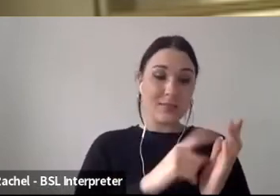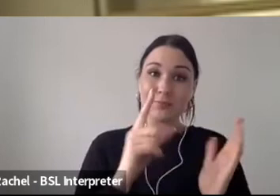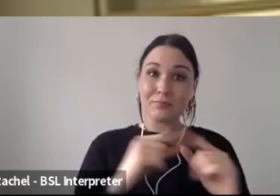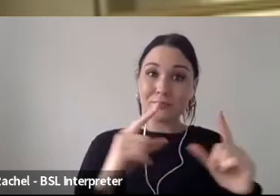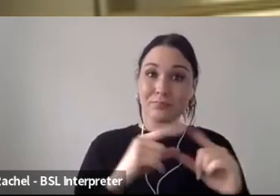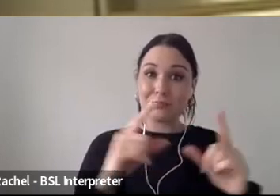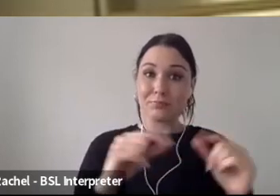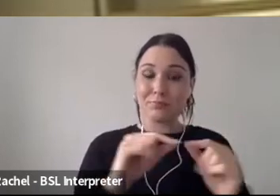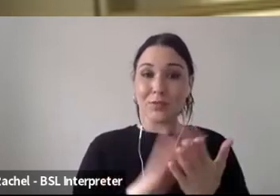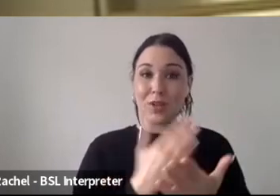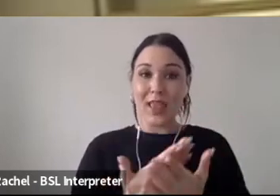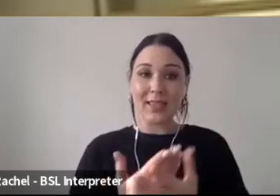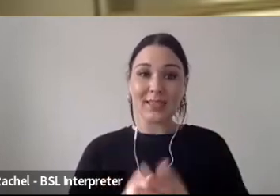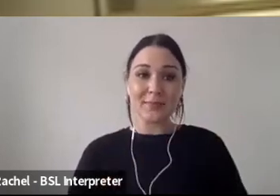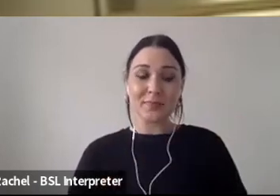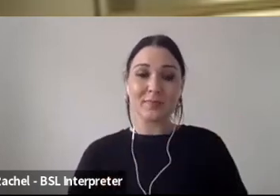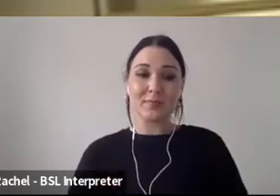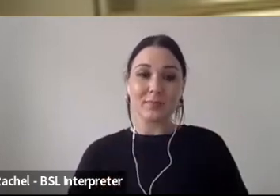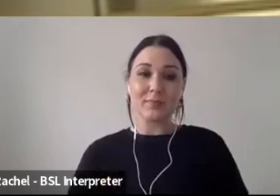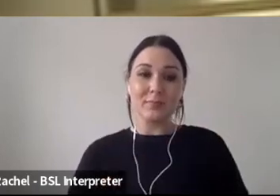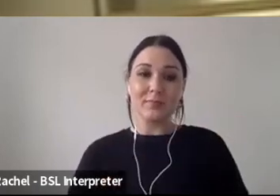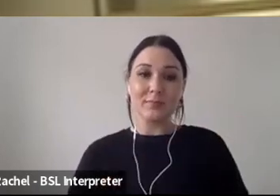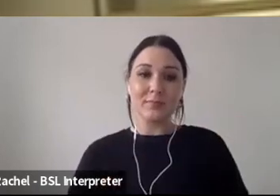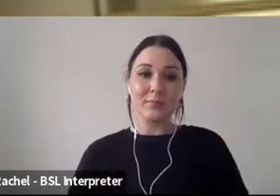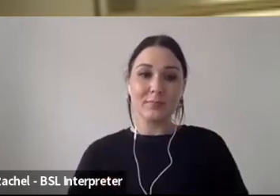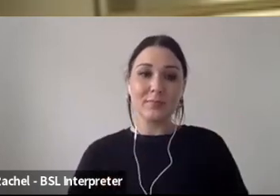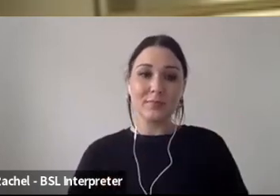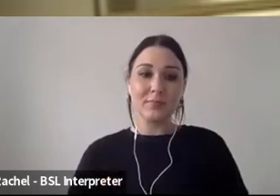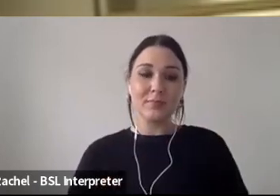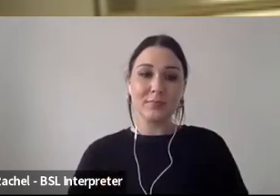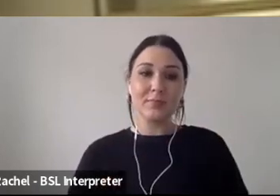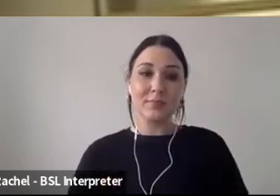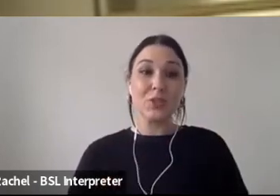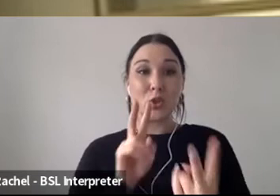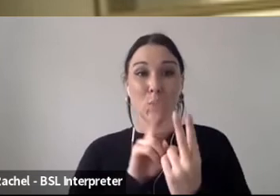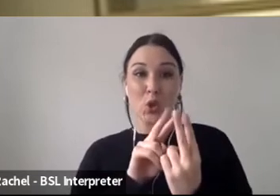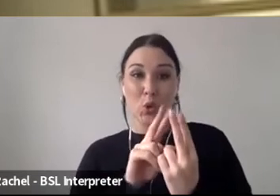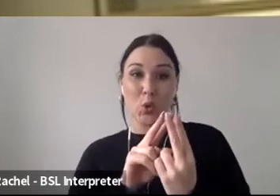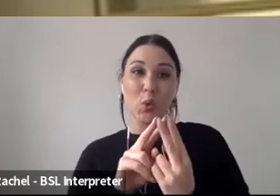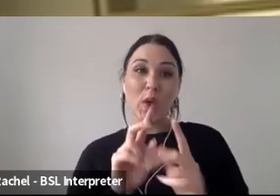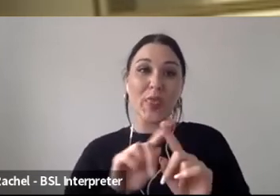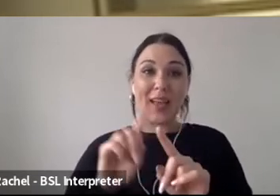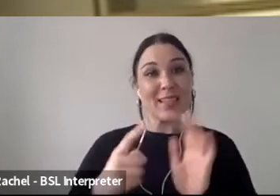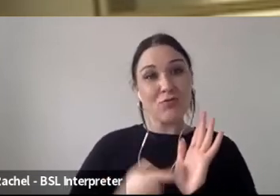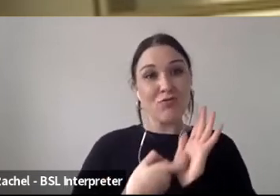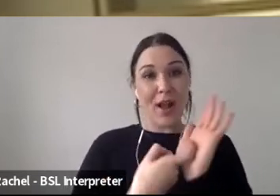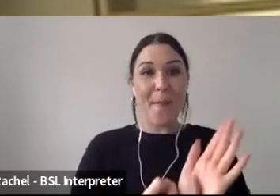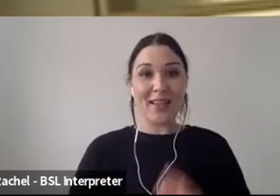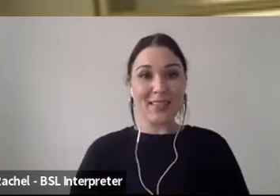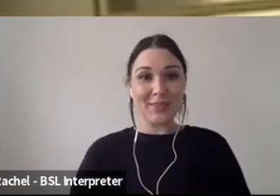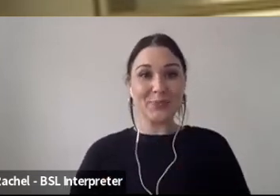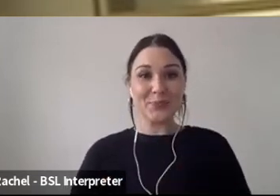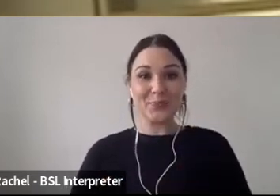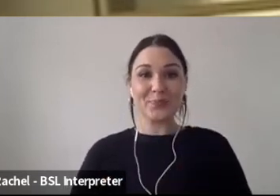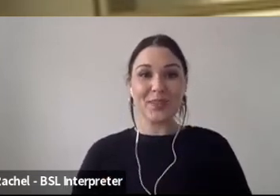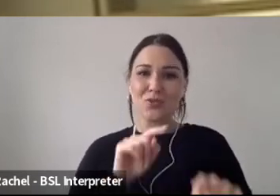thing. Yeah, and they're the two main things that I would recommend. I'm